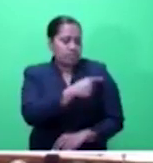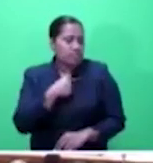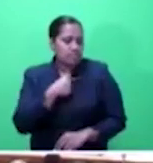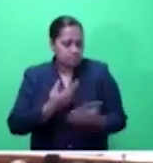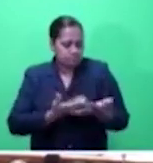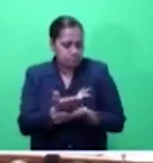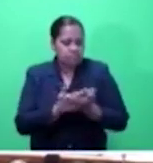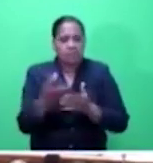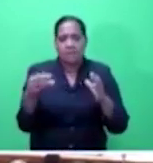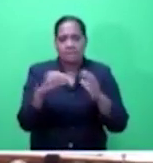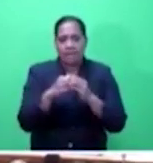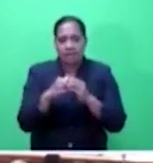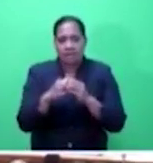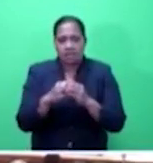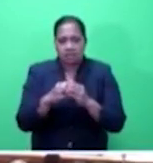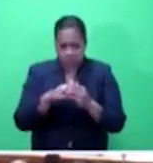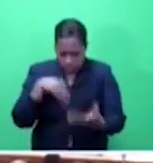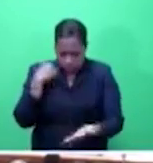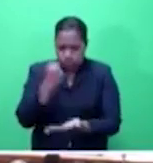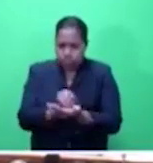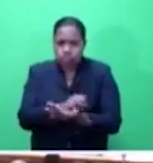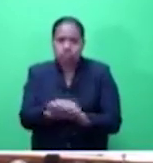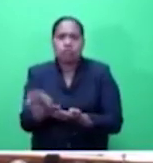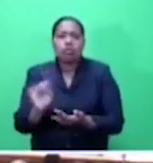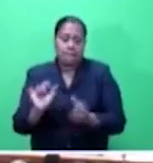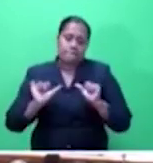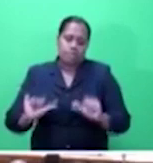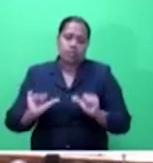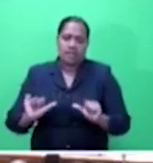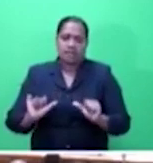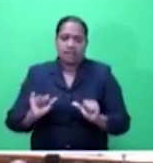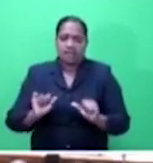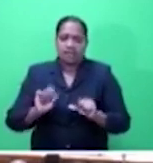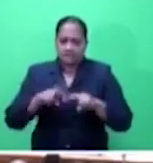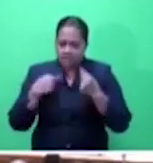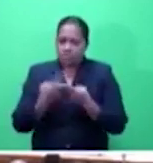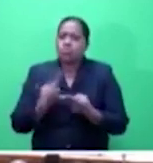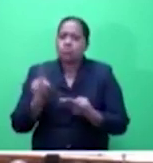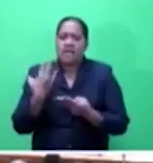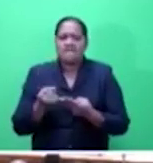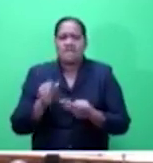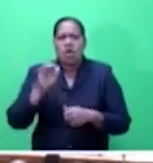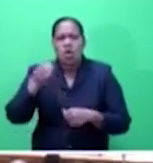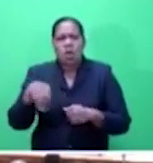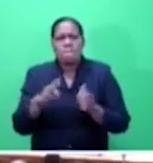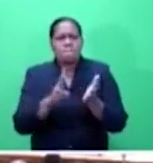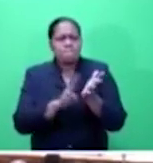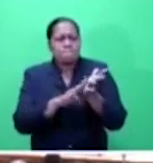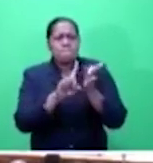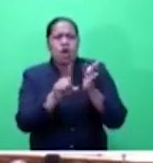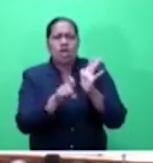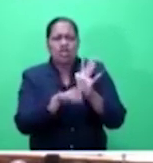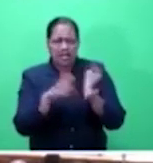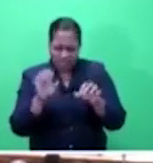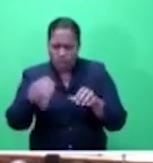give further assurance to them to protect ordinary Fijians who have home mortgages. We will in fact offer them letters of comfort. For the period